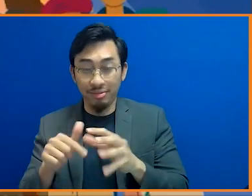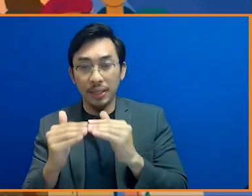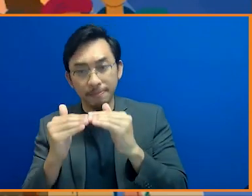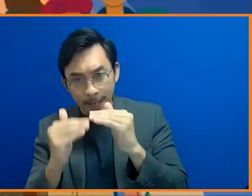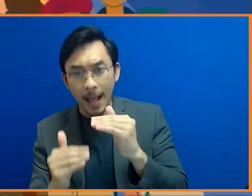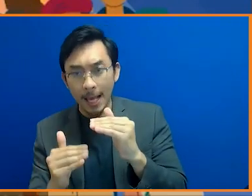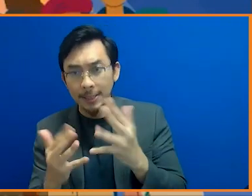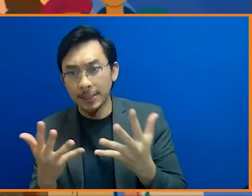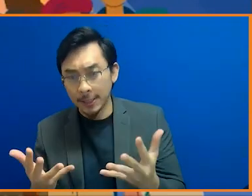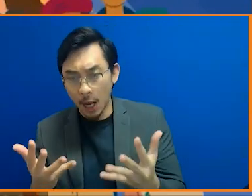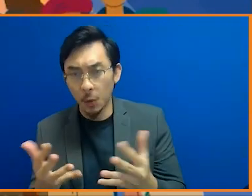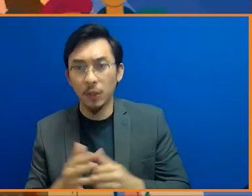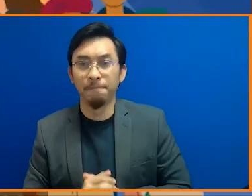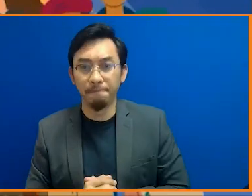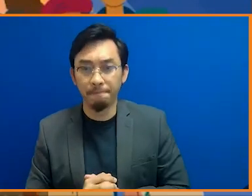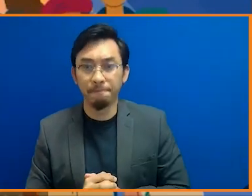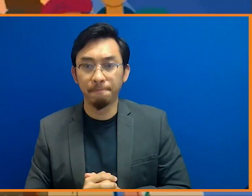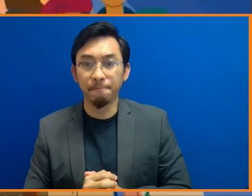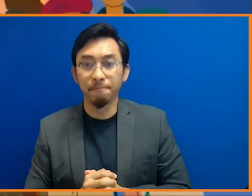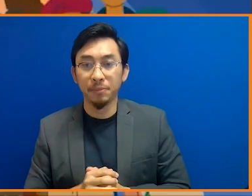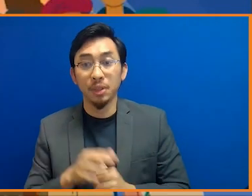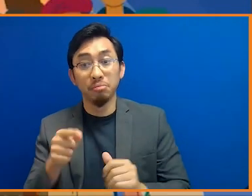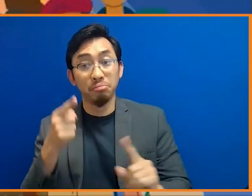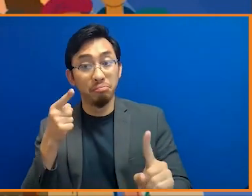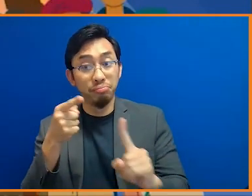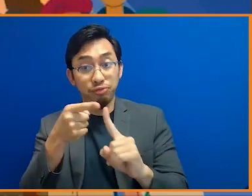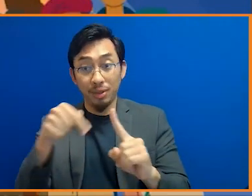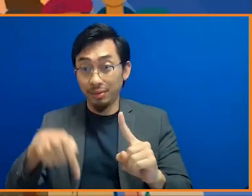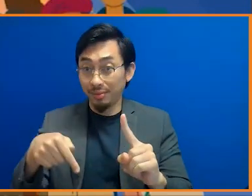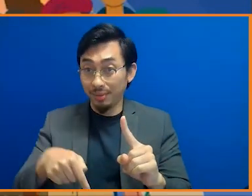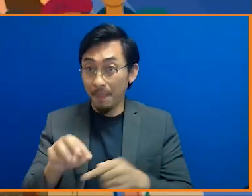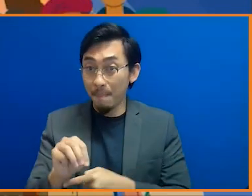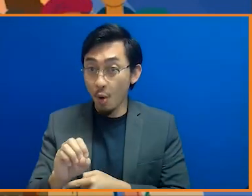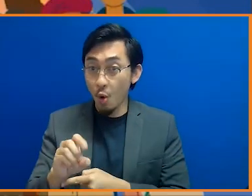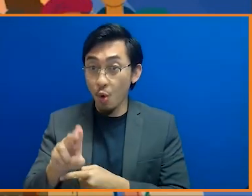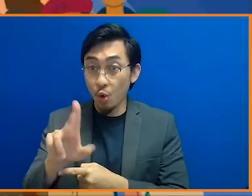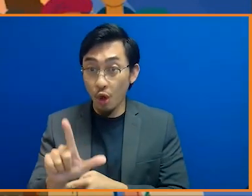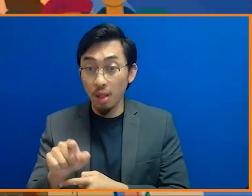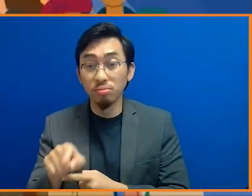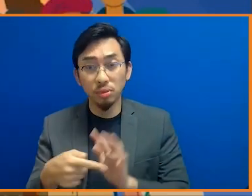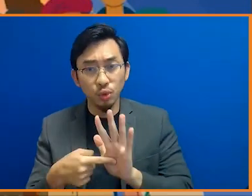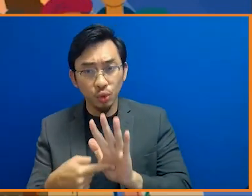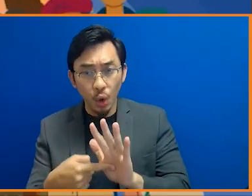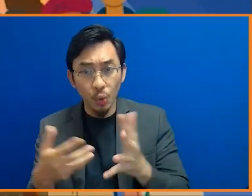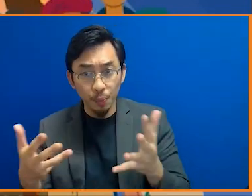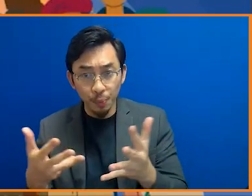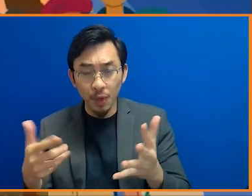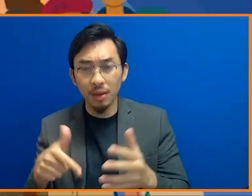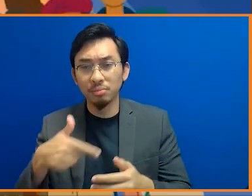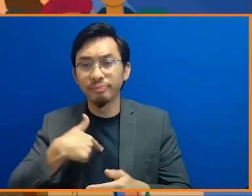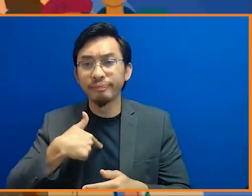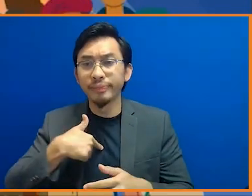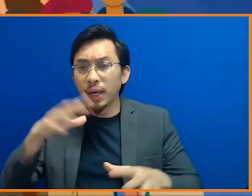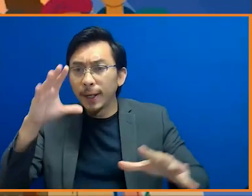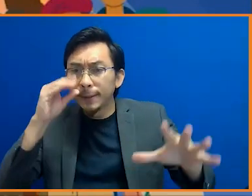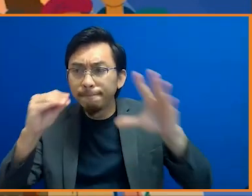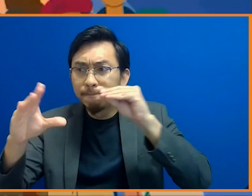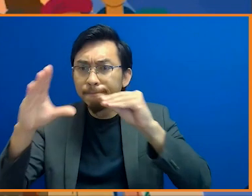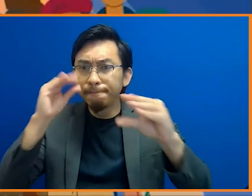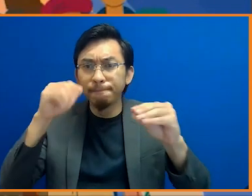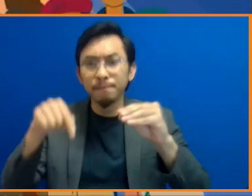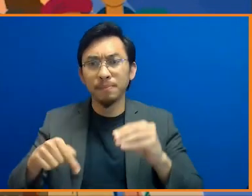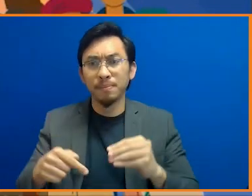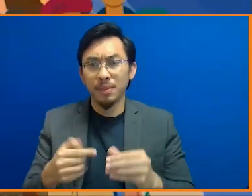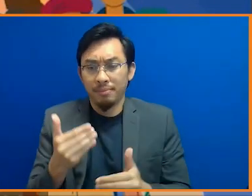risk reduction. Um, the objective of this module, we expect that all of us, we learn about